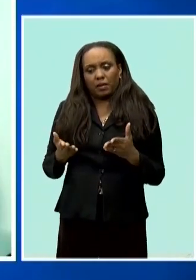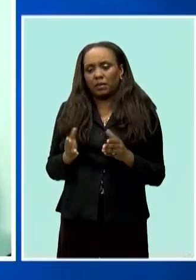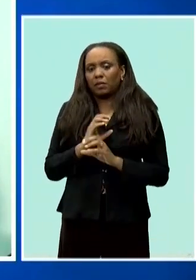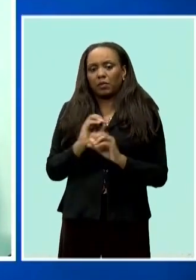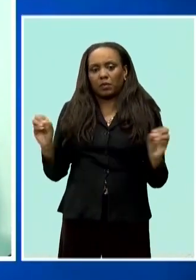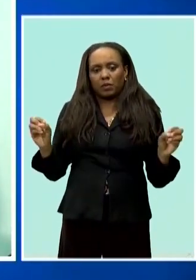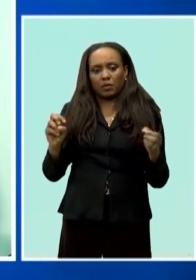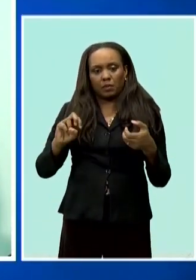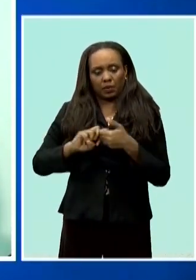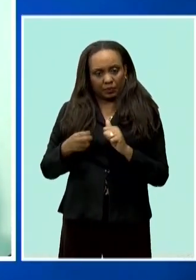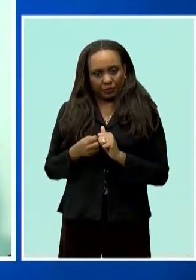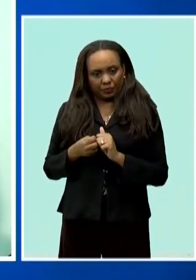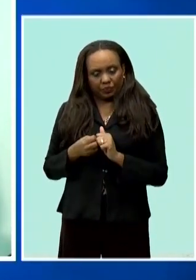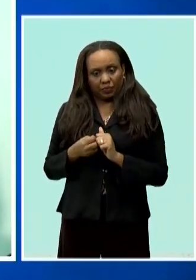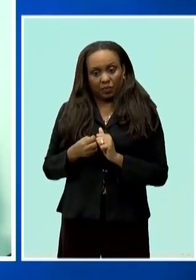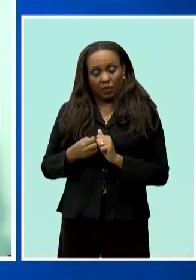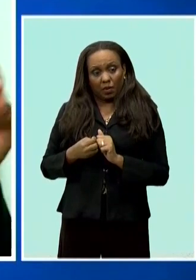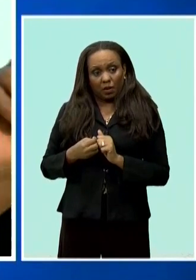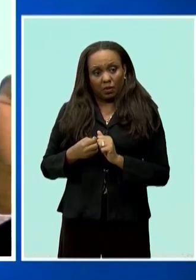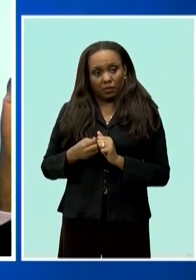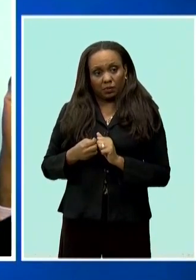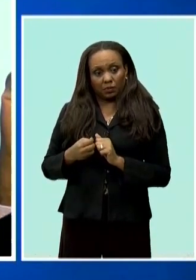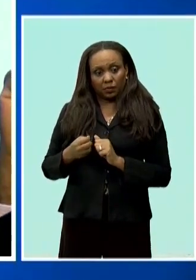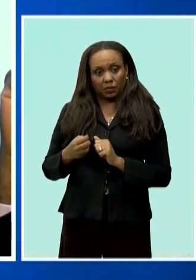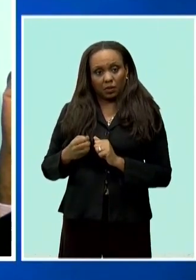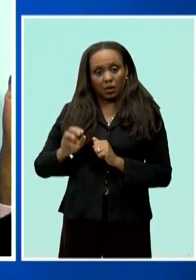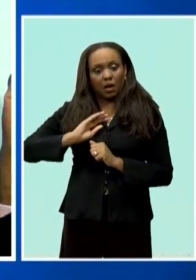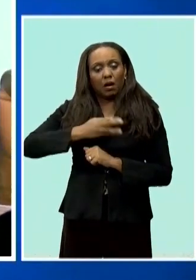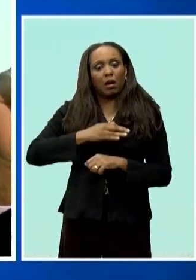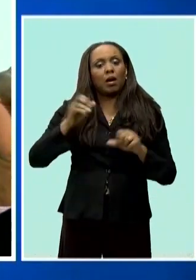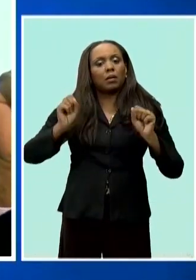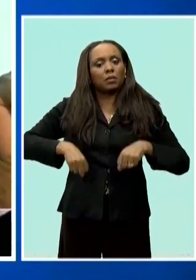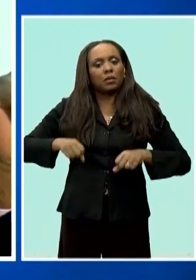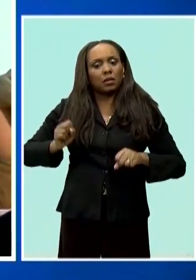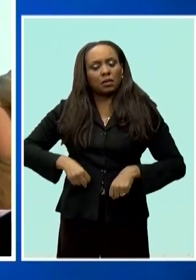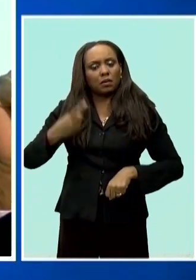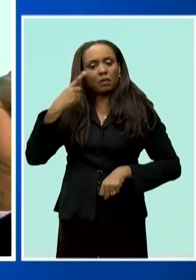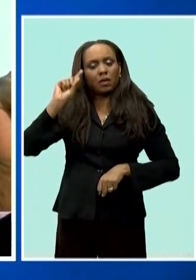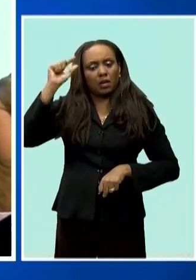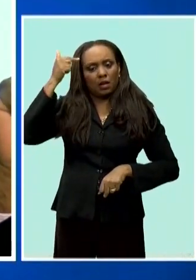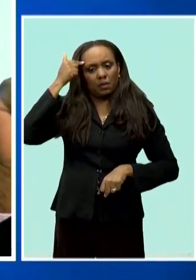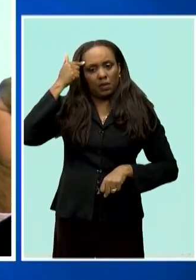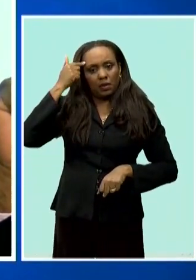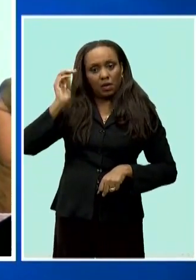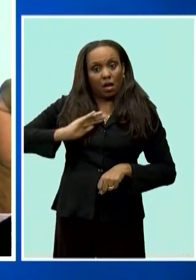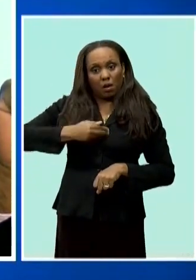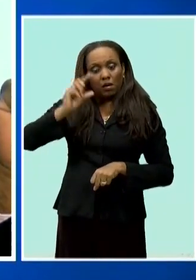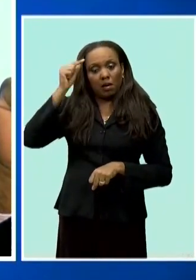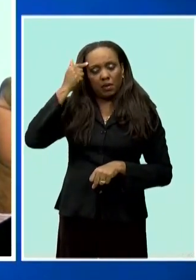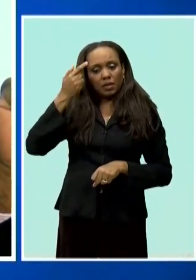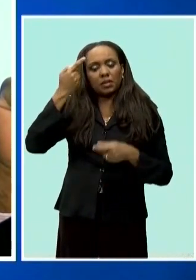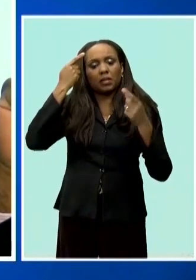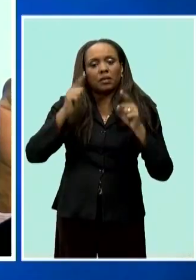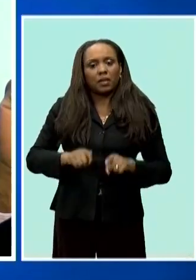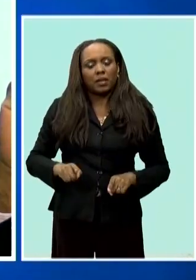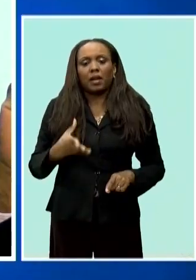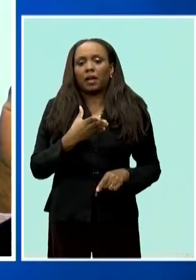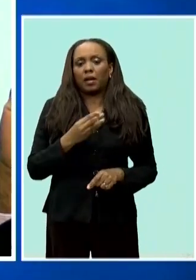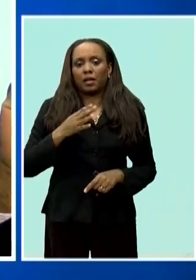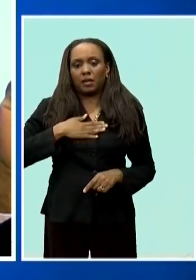companies coming out of Canada, in fact, need an opportunity to be able to ensure that if